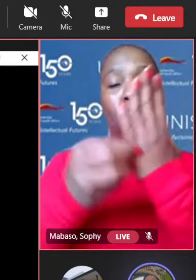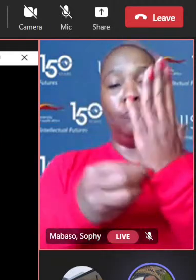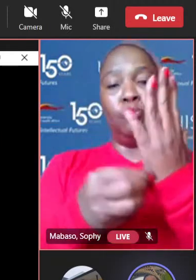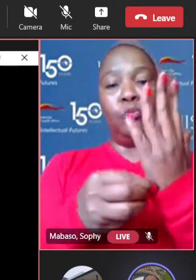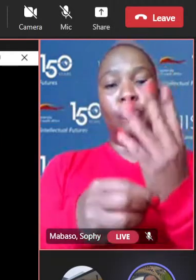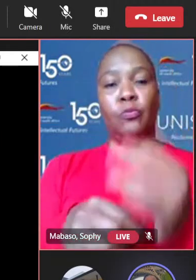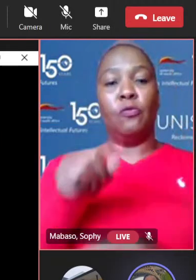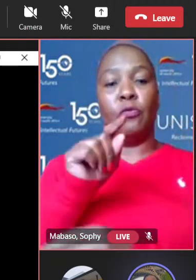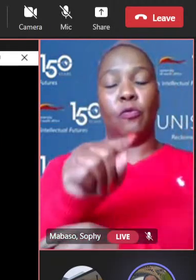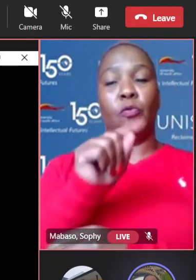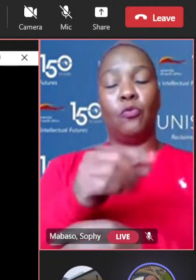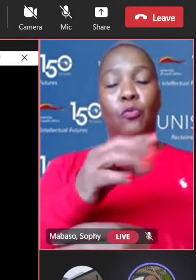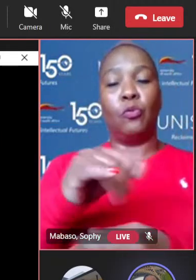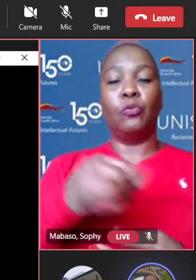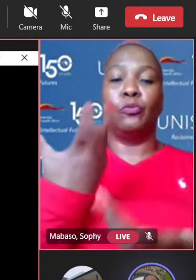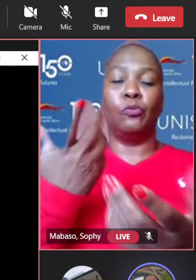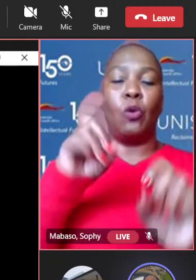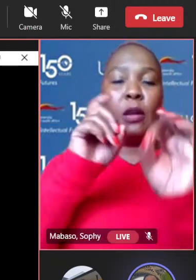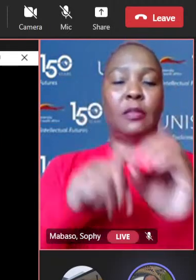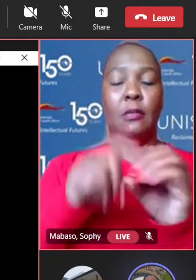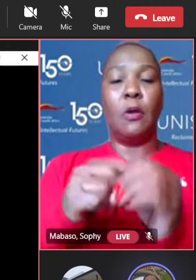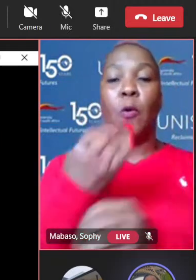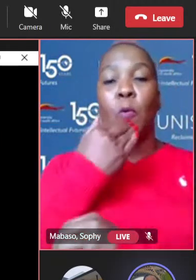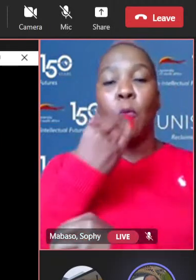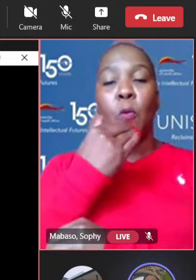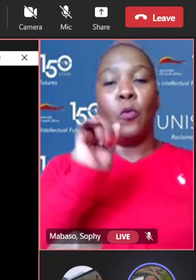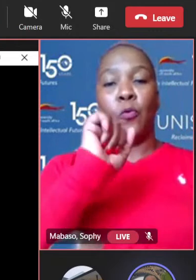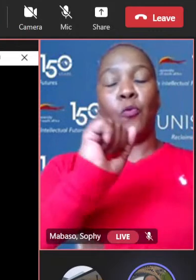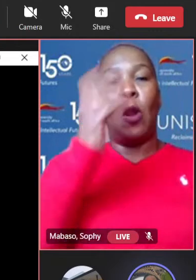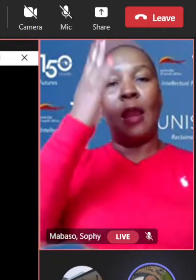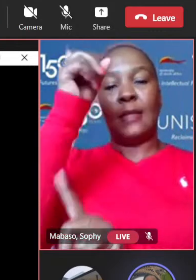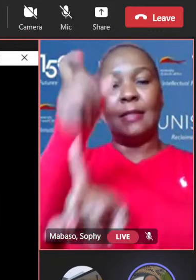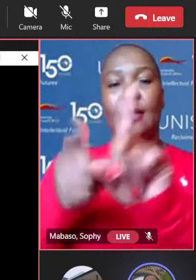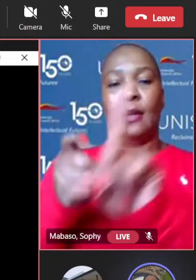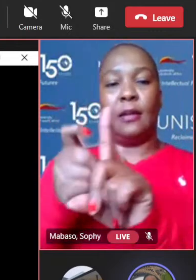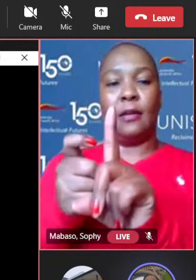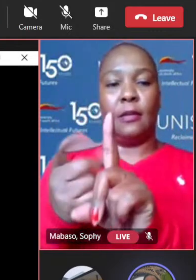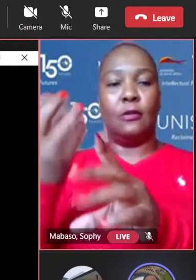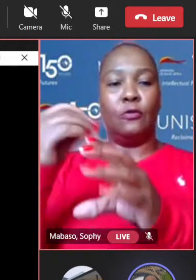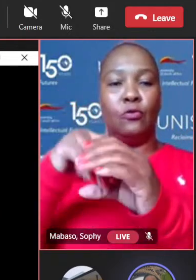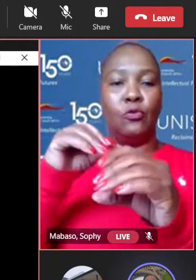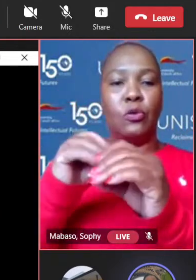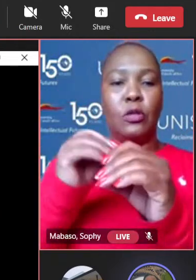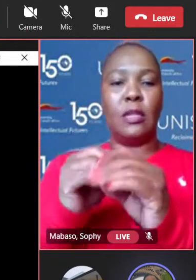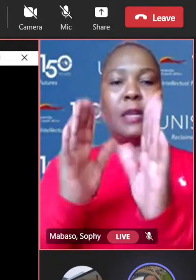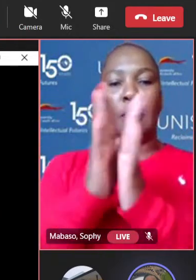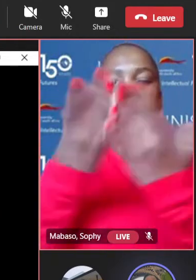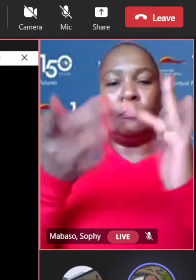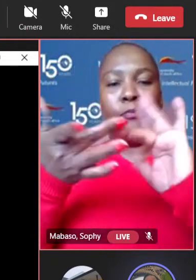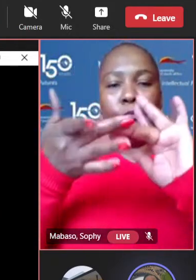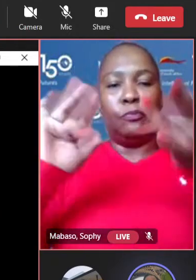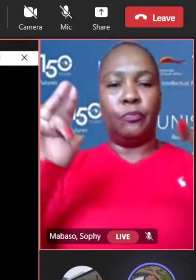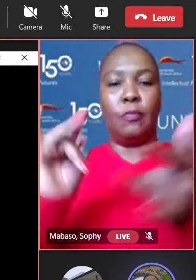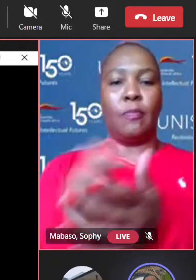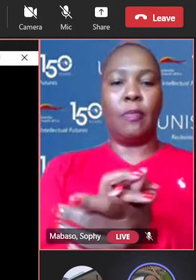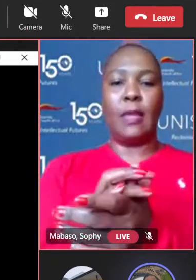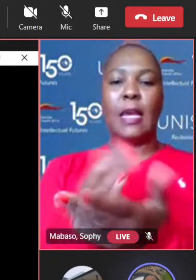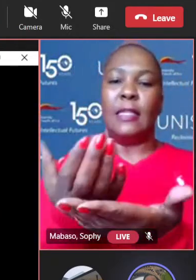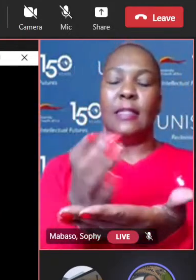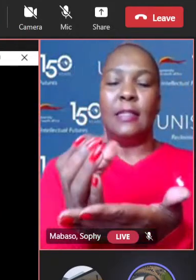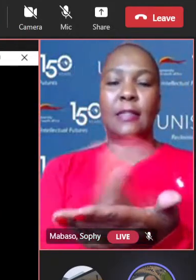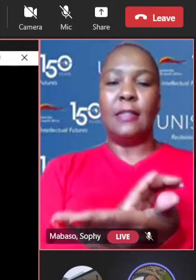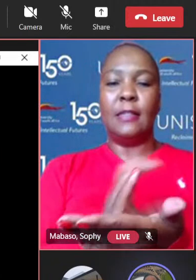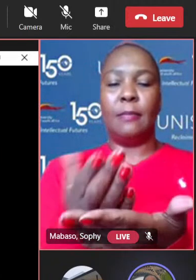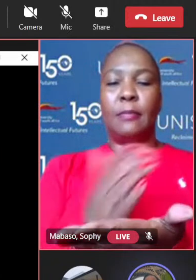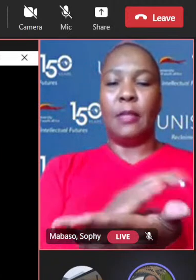your course by your lecturer. It includes journal articles, law cases, and chapters from books. You are